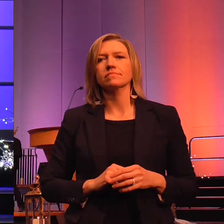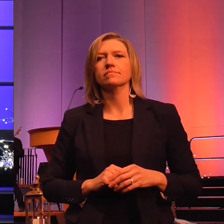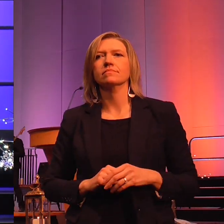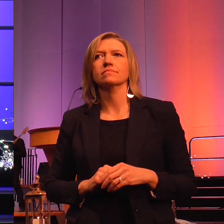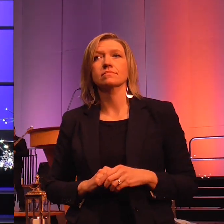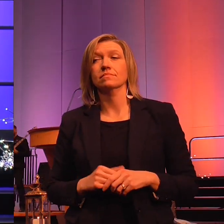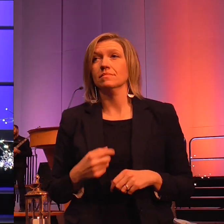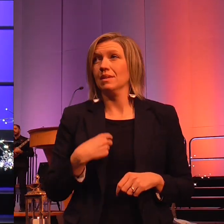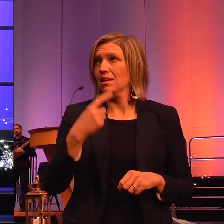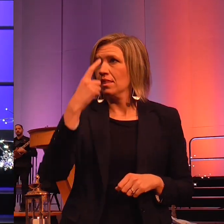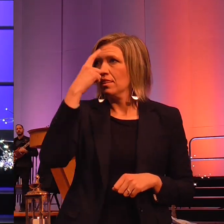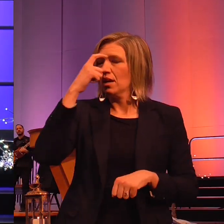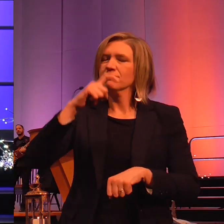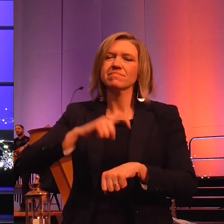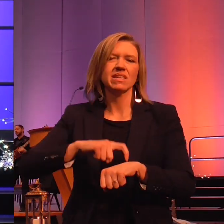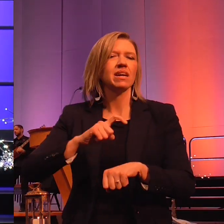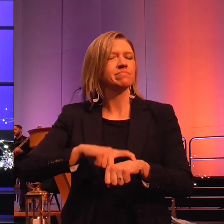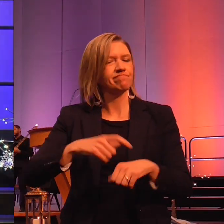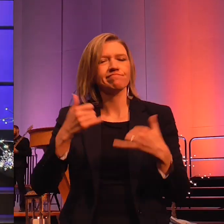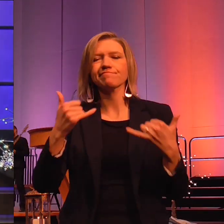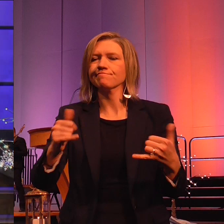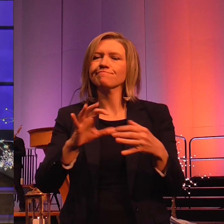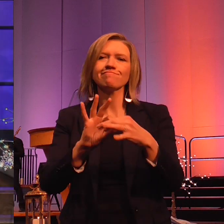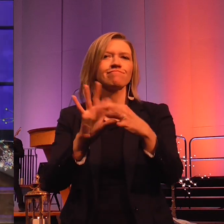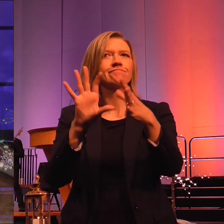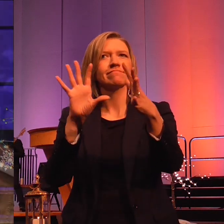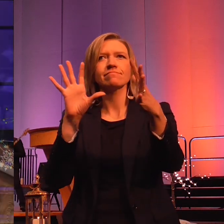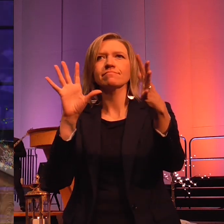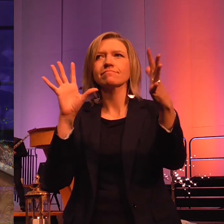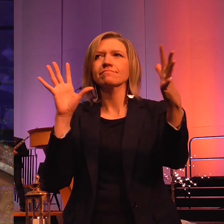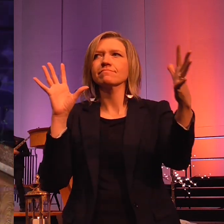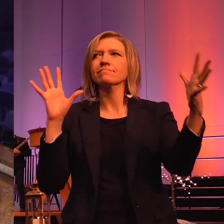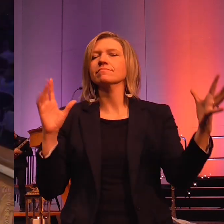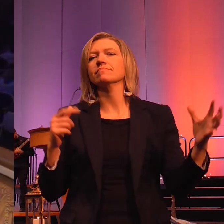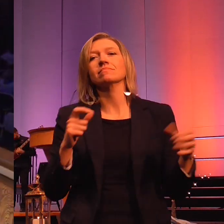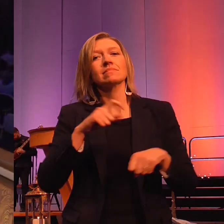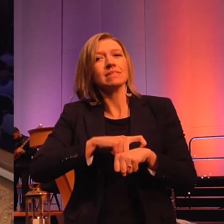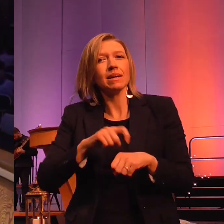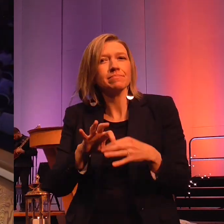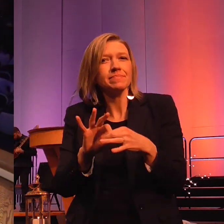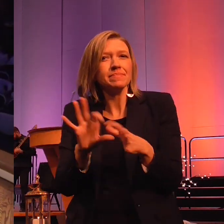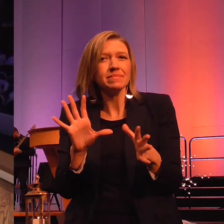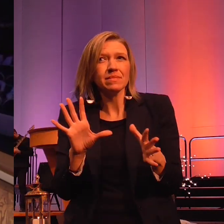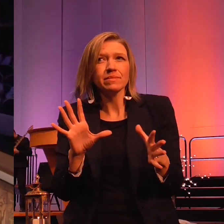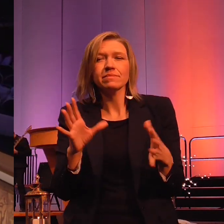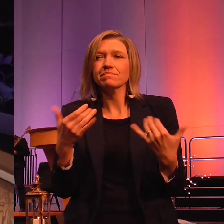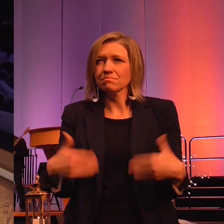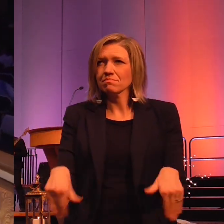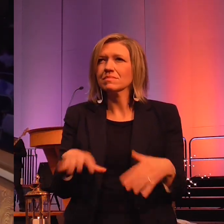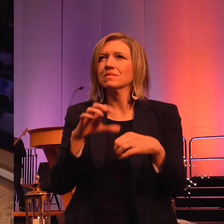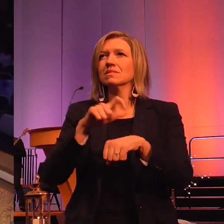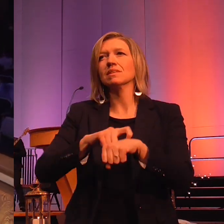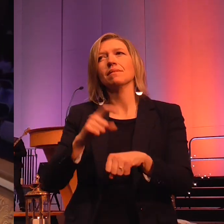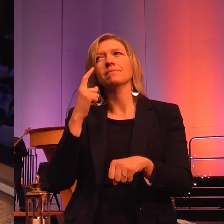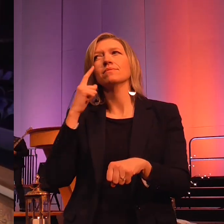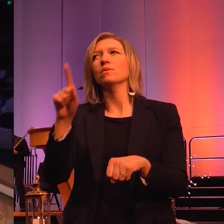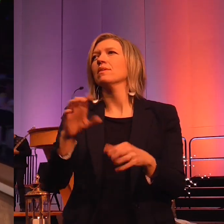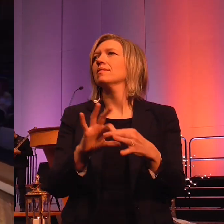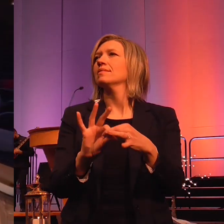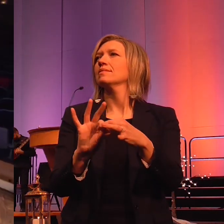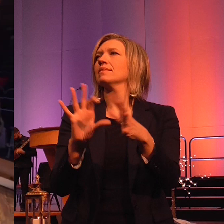I think it's time for the letting go. It's time for the letting go. I think it's time for the letting